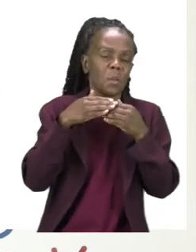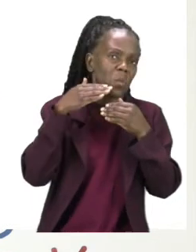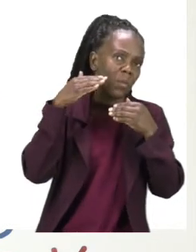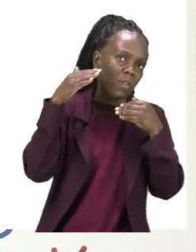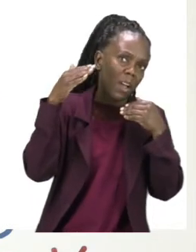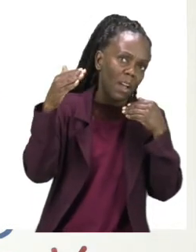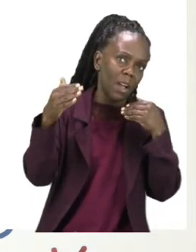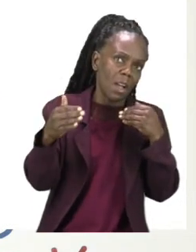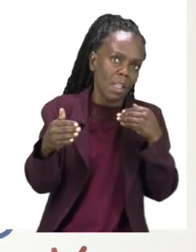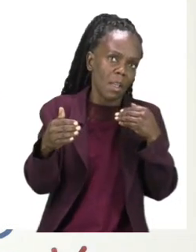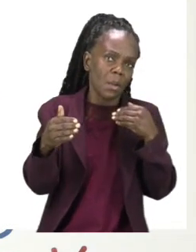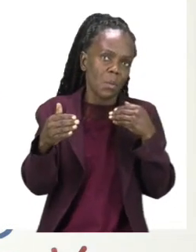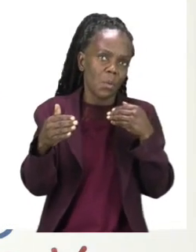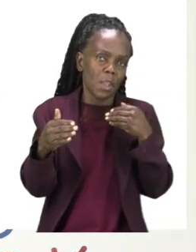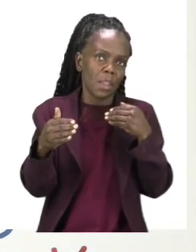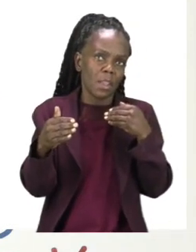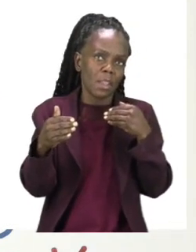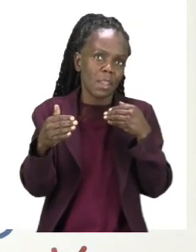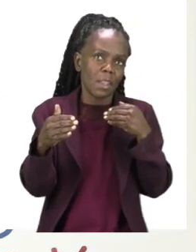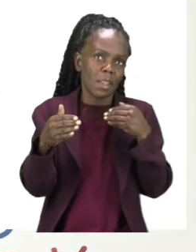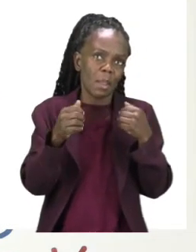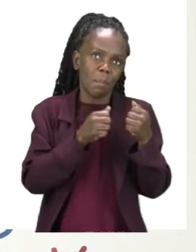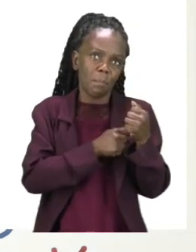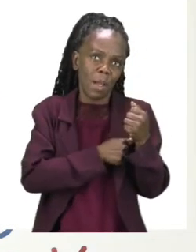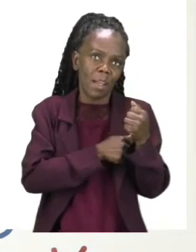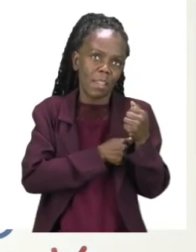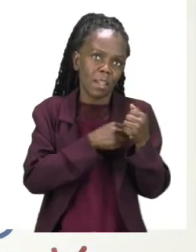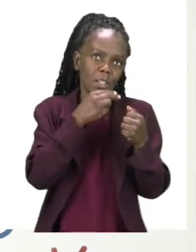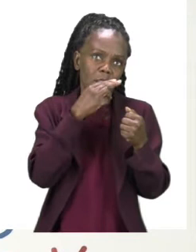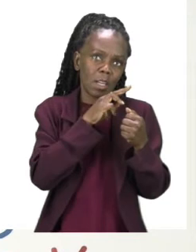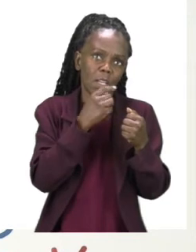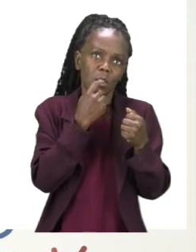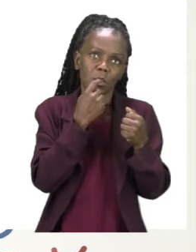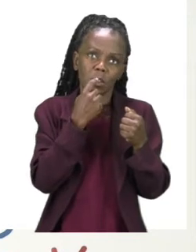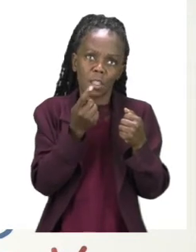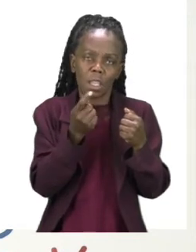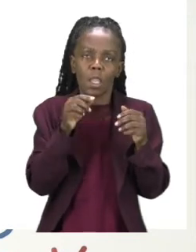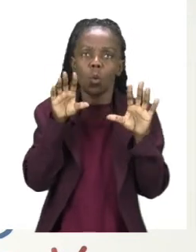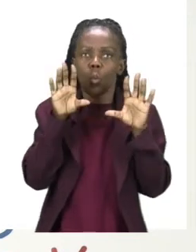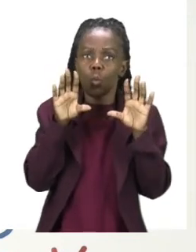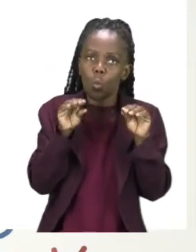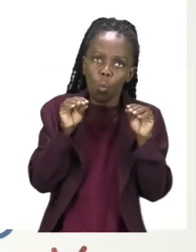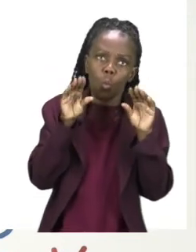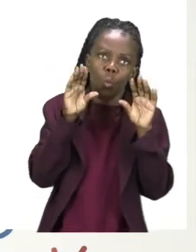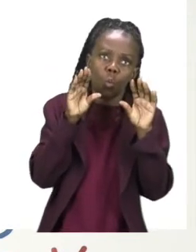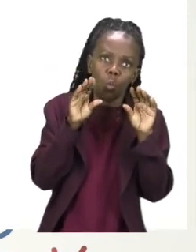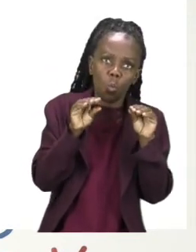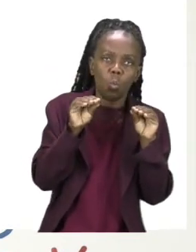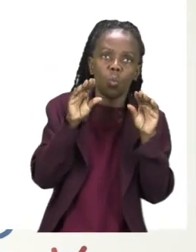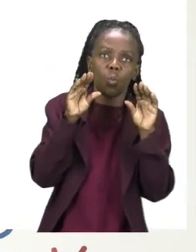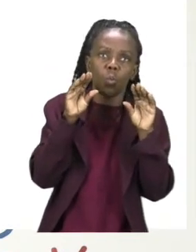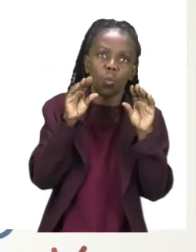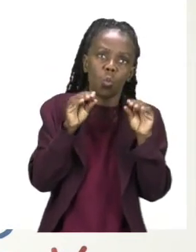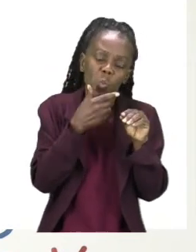and far away. Mother Duck said, quack,